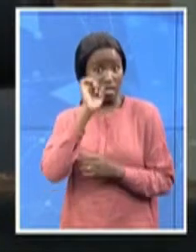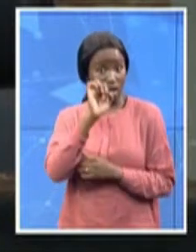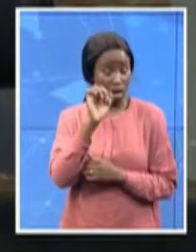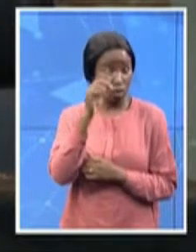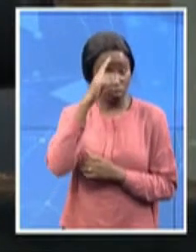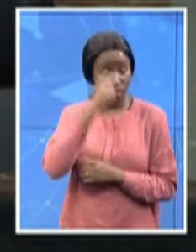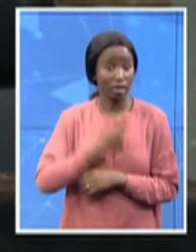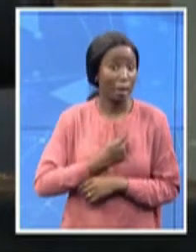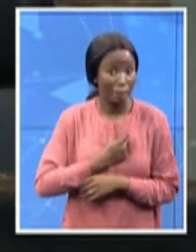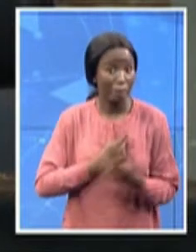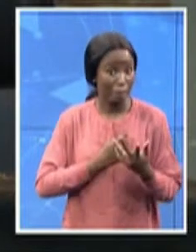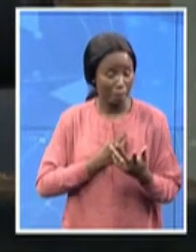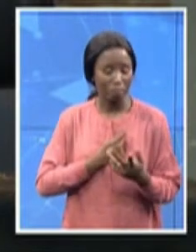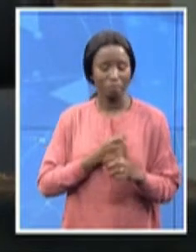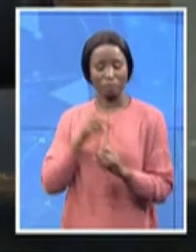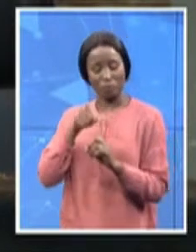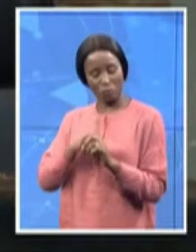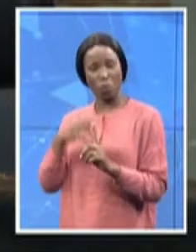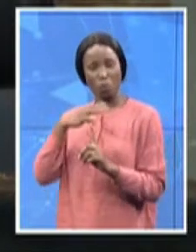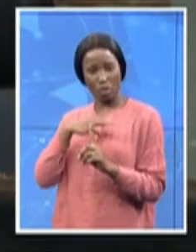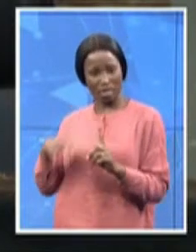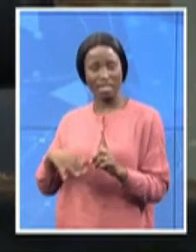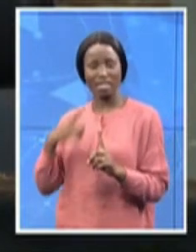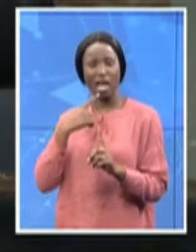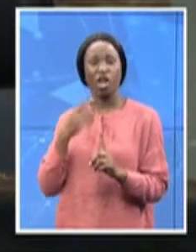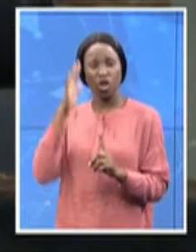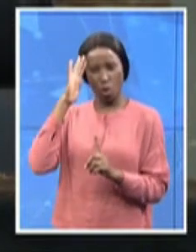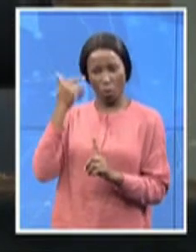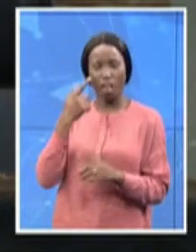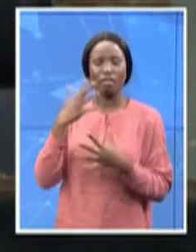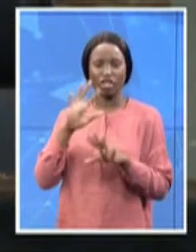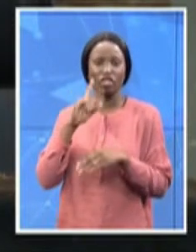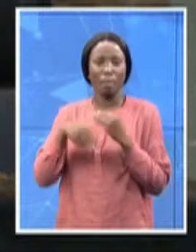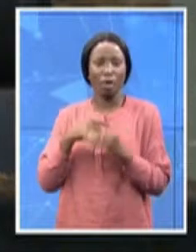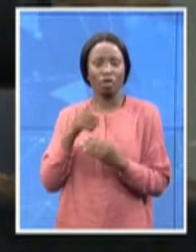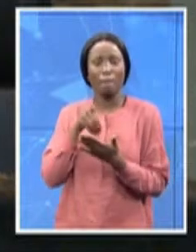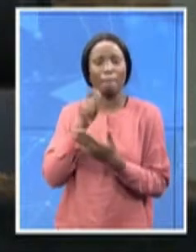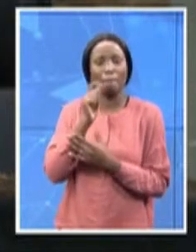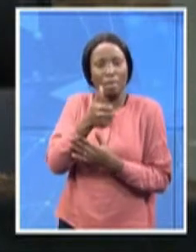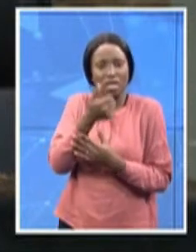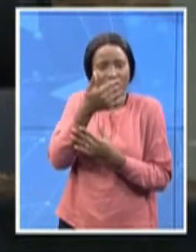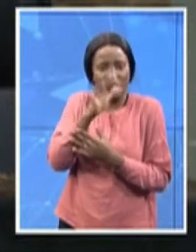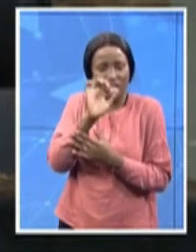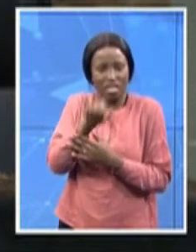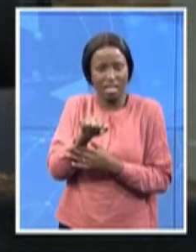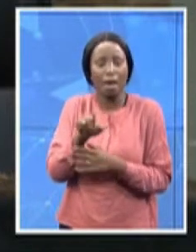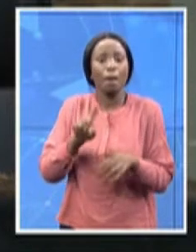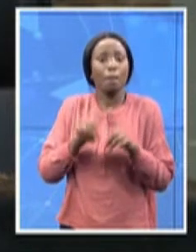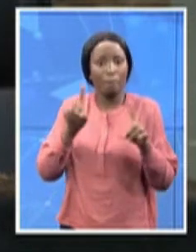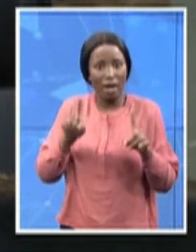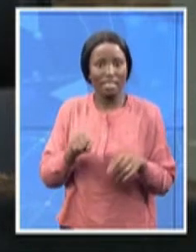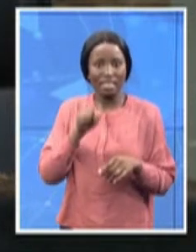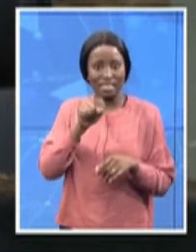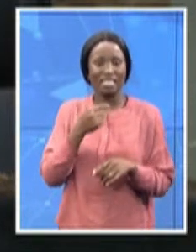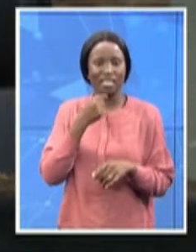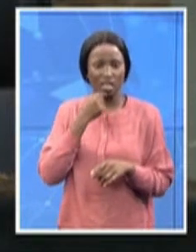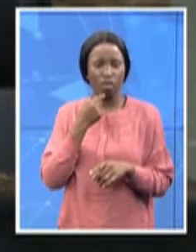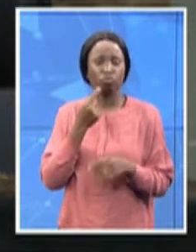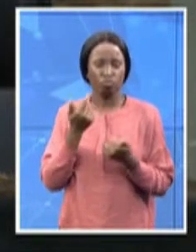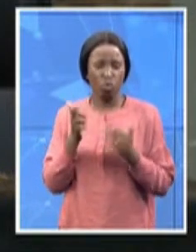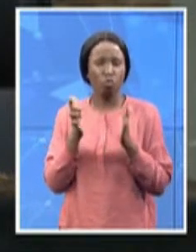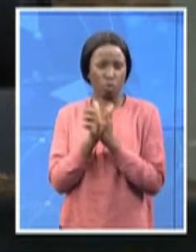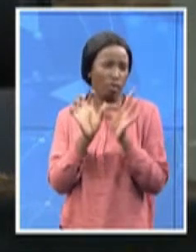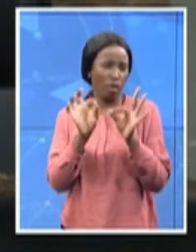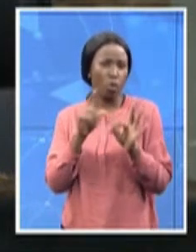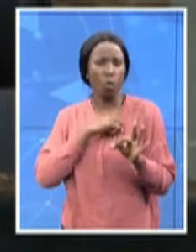the payment, but he had been satisfied that it was a lawful payment for services rendered by a